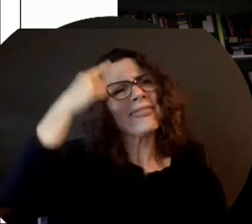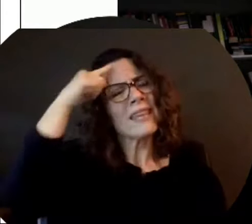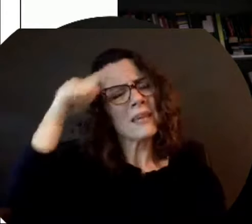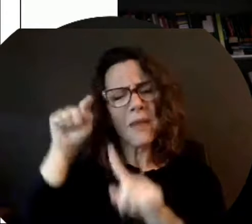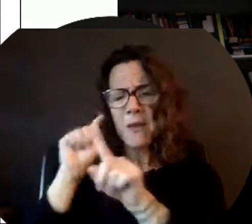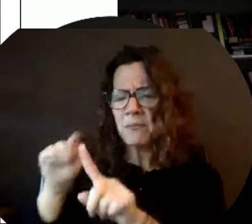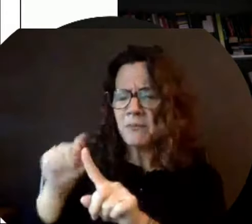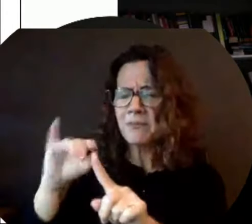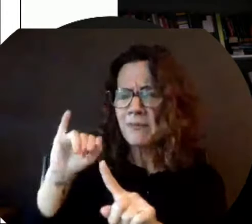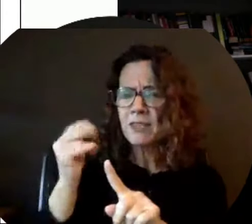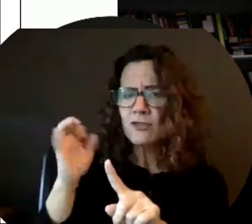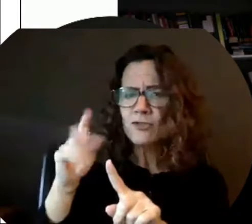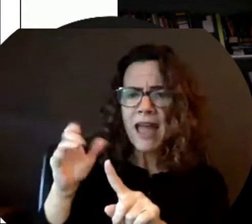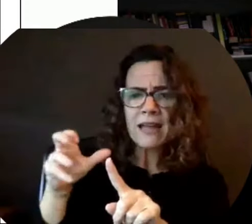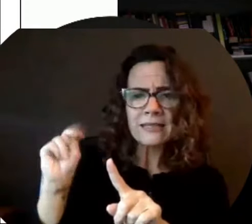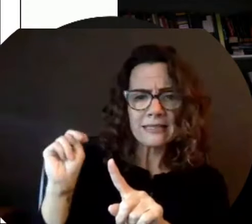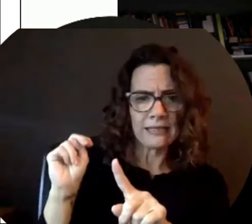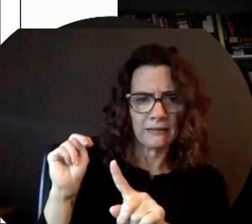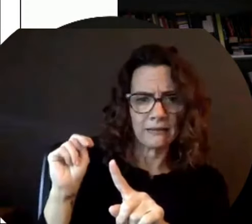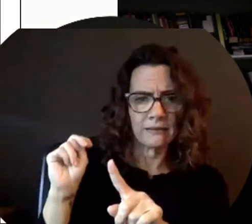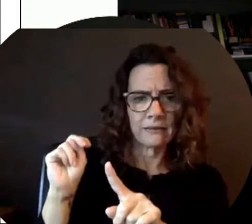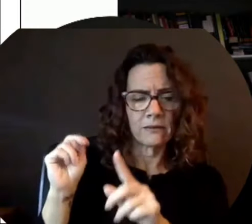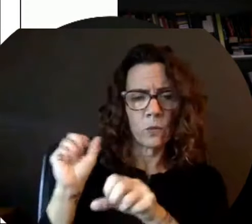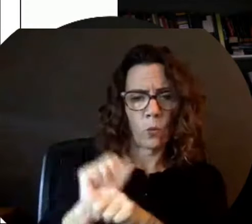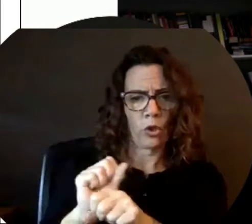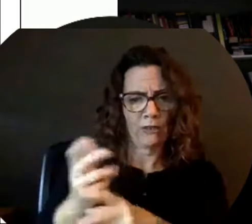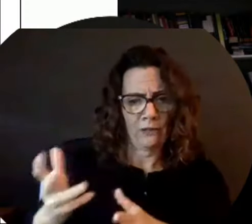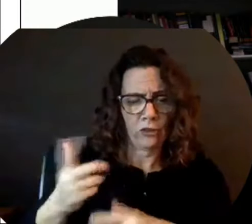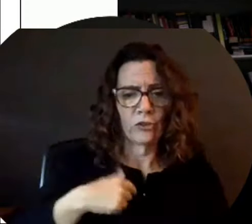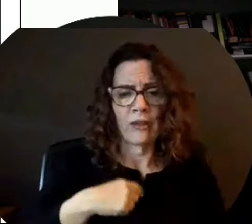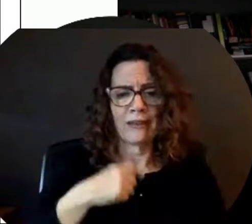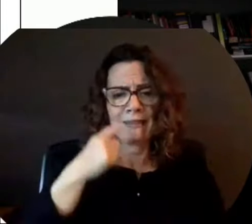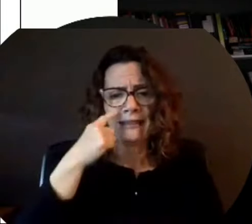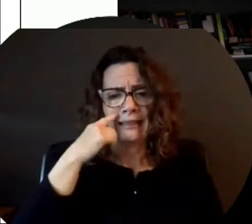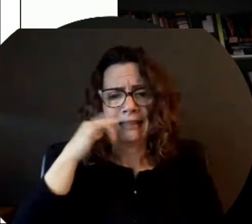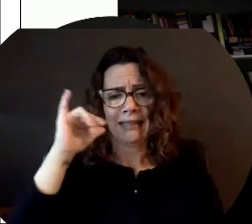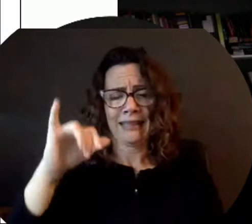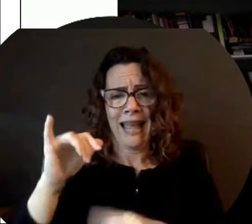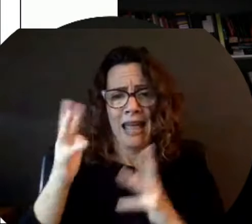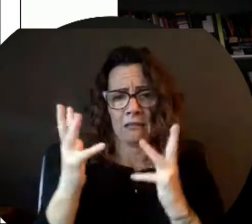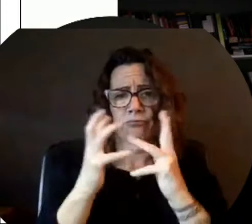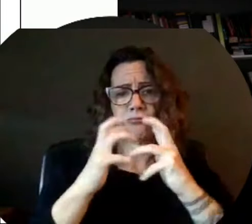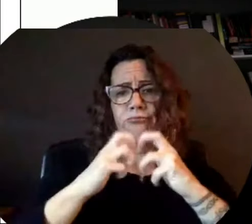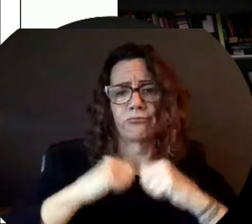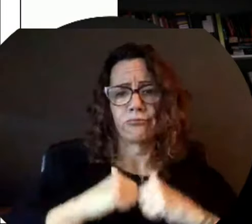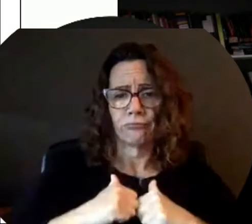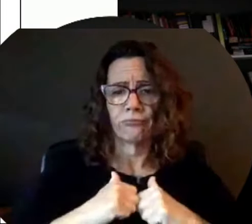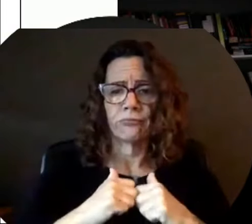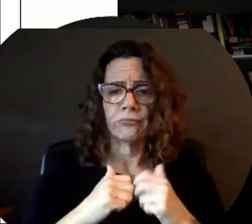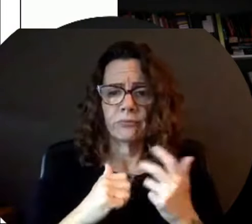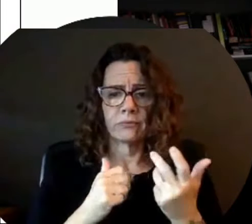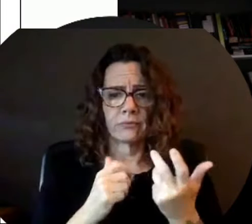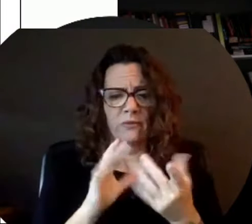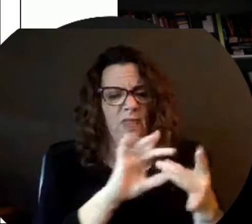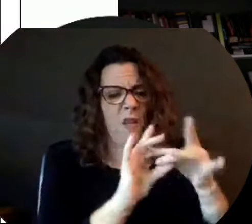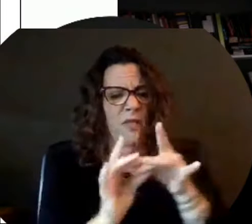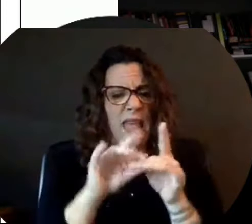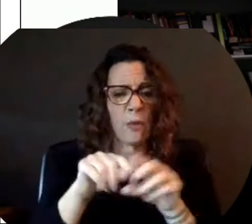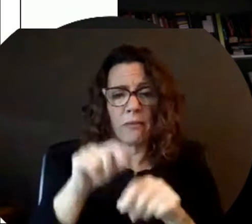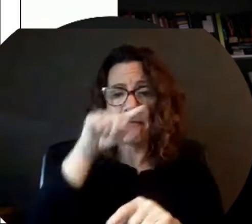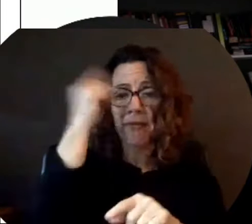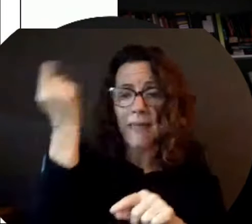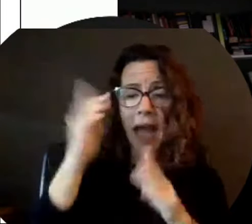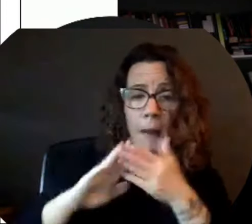to Black communities, especially indigenous communities as well, and even the kind of marking of the territory